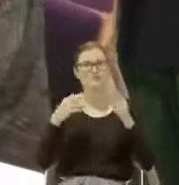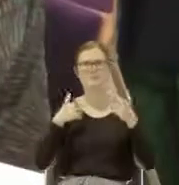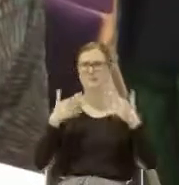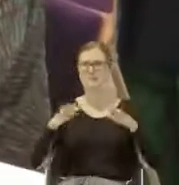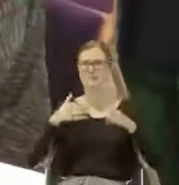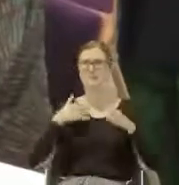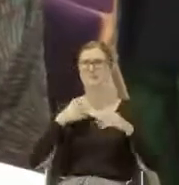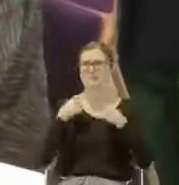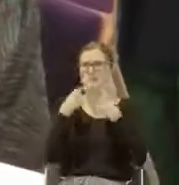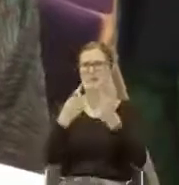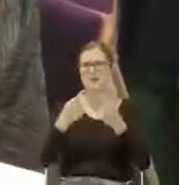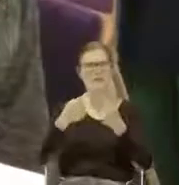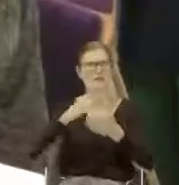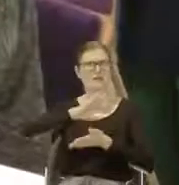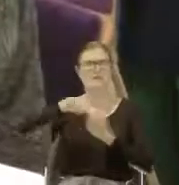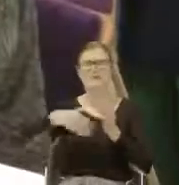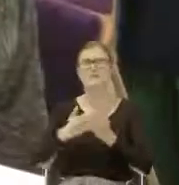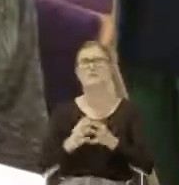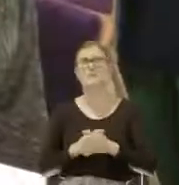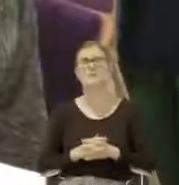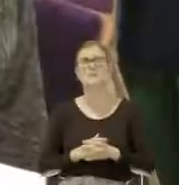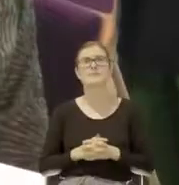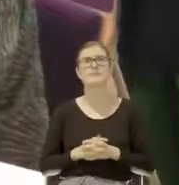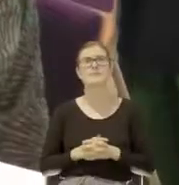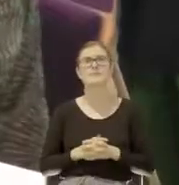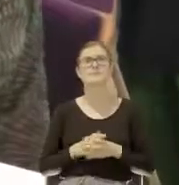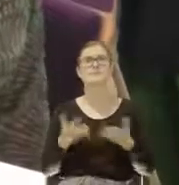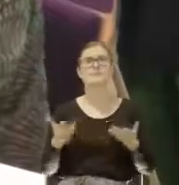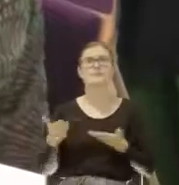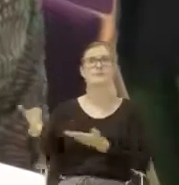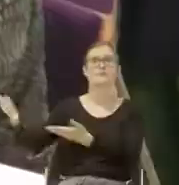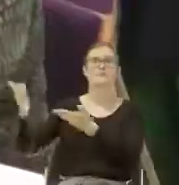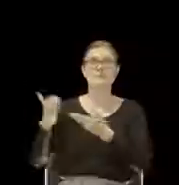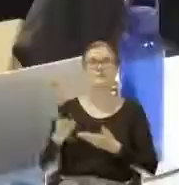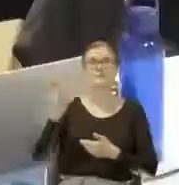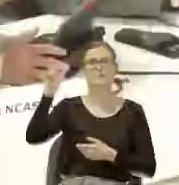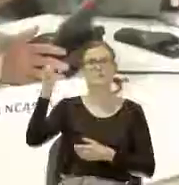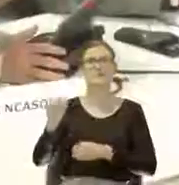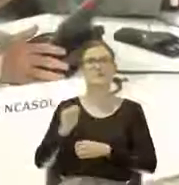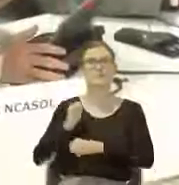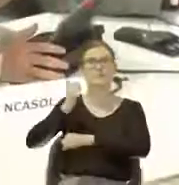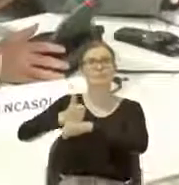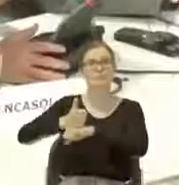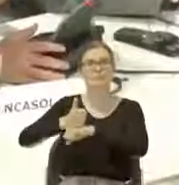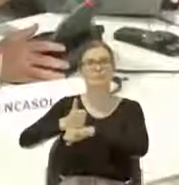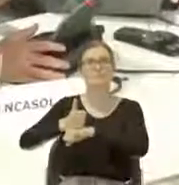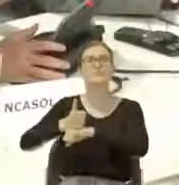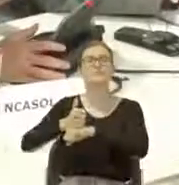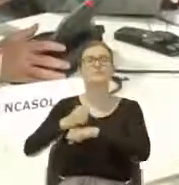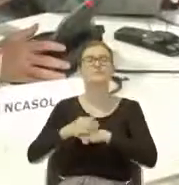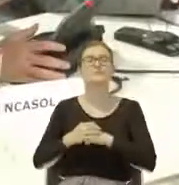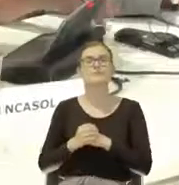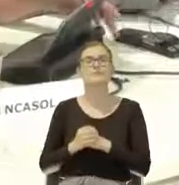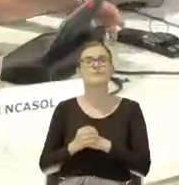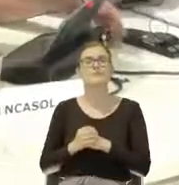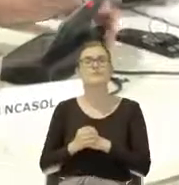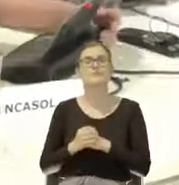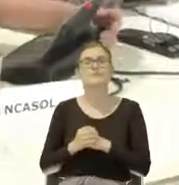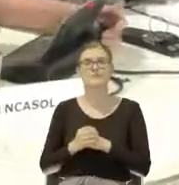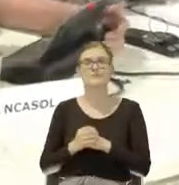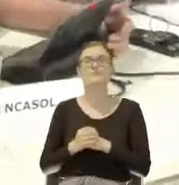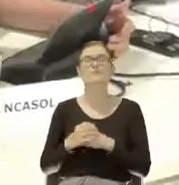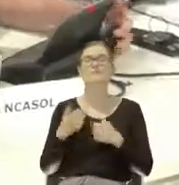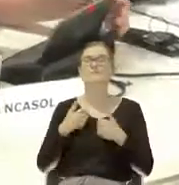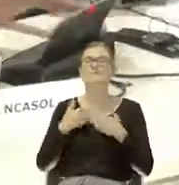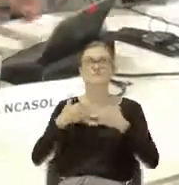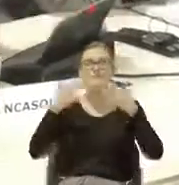I'd like to invite Merce Conesa, Director of Institut Català de Sol. So thank you very much, and good afternoon,